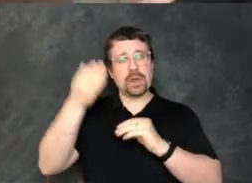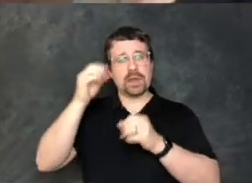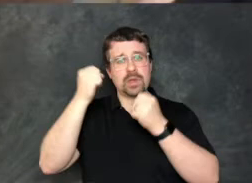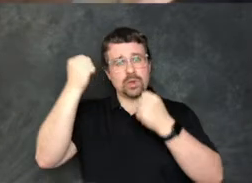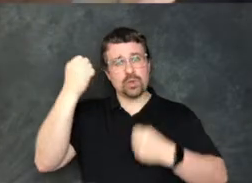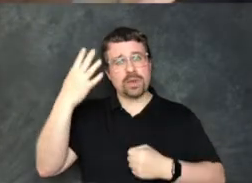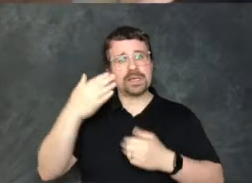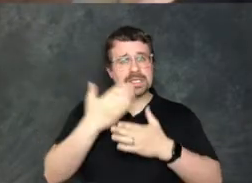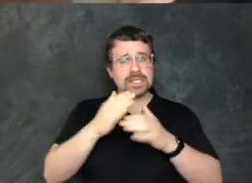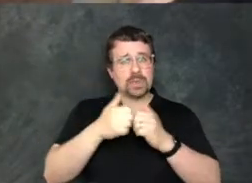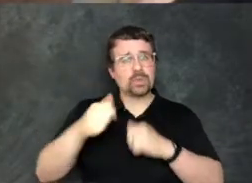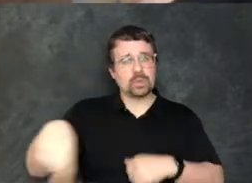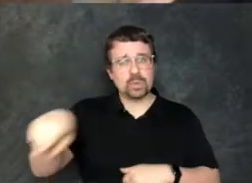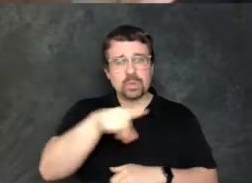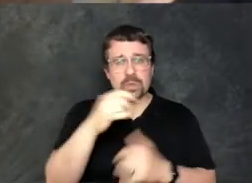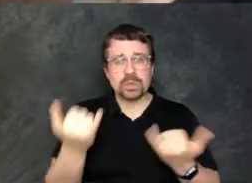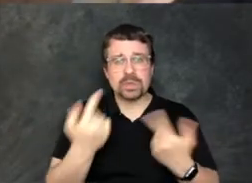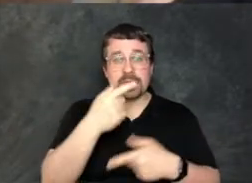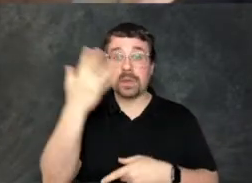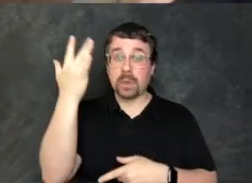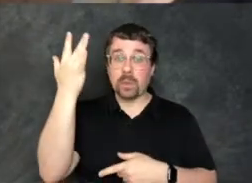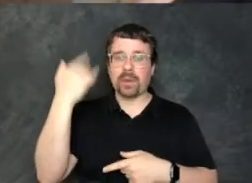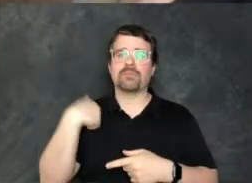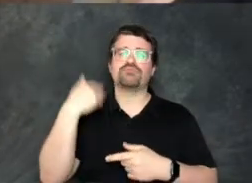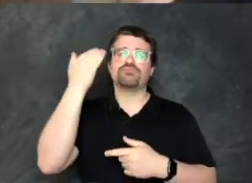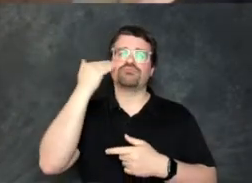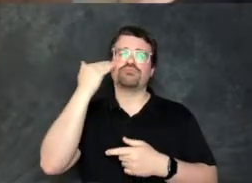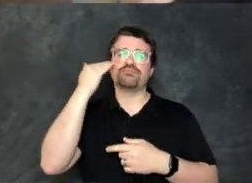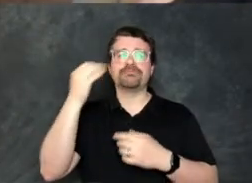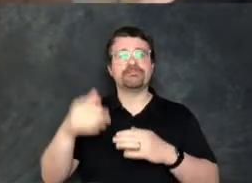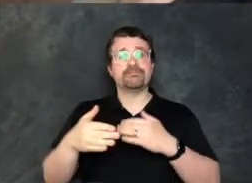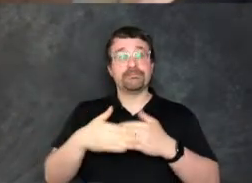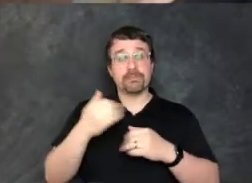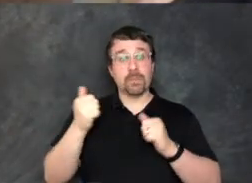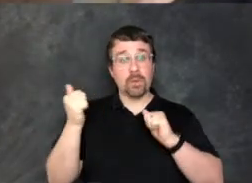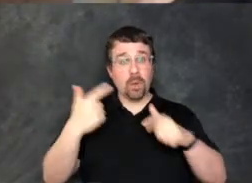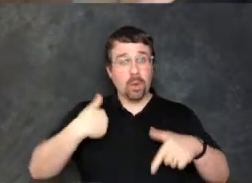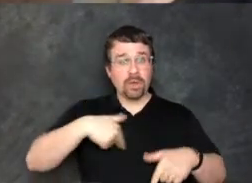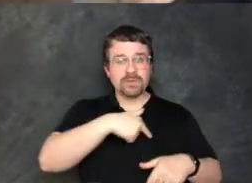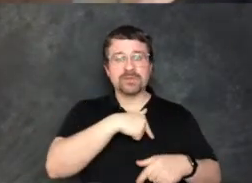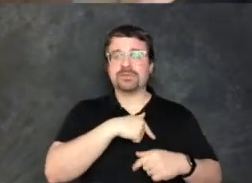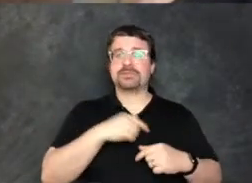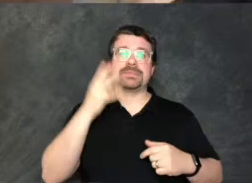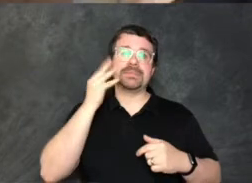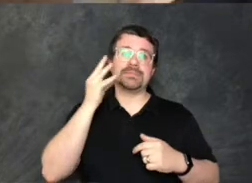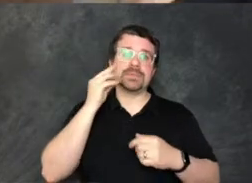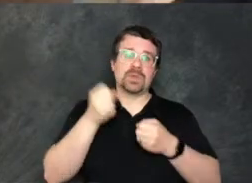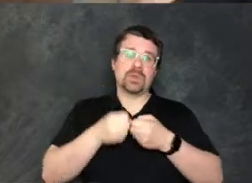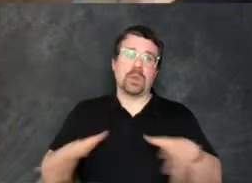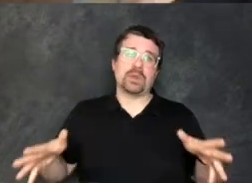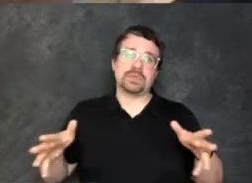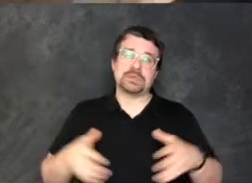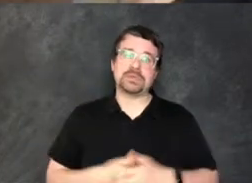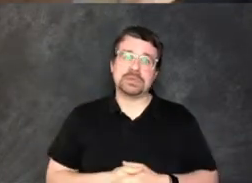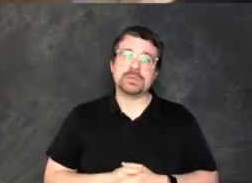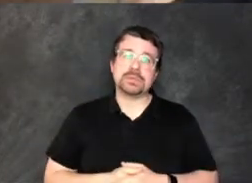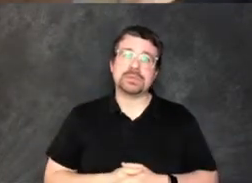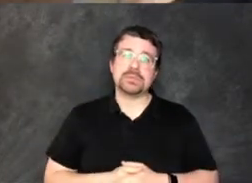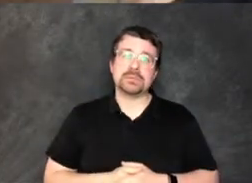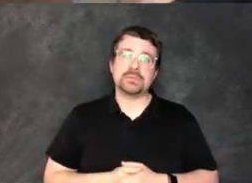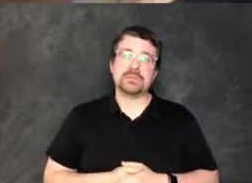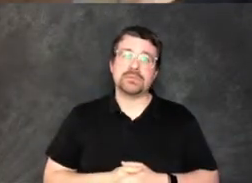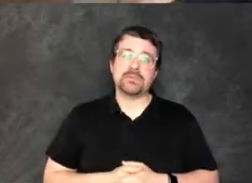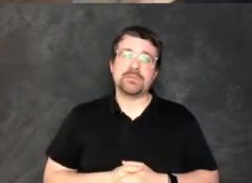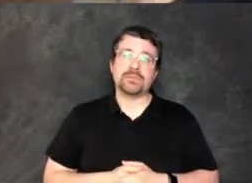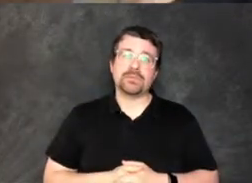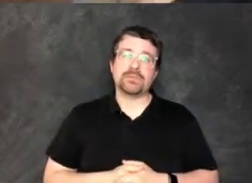I'd like to share this story of God's grace with you today, because I know that most all of us have experienced